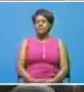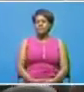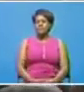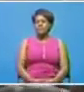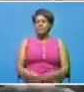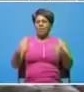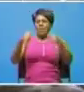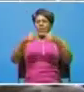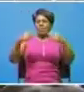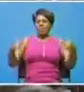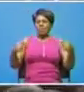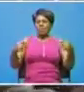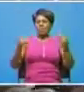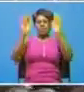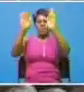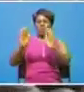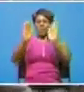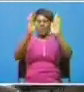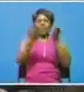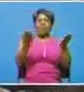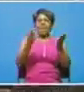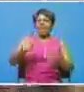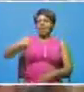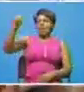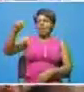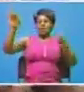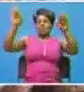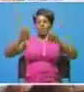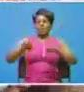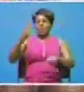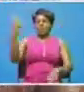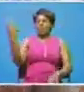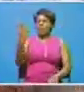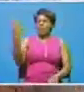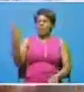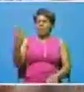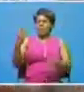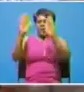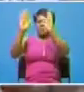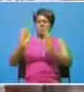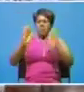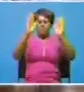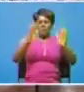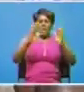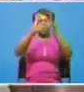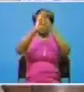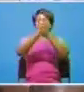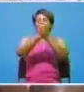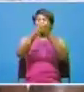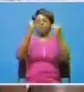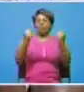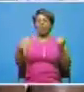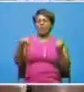The opposition coalition took its vote hand to the North Rift Wednesday, addressing rallies deep in the heart of Jubilee's support base. The